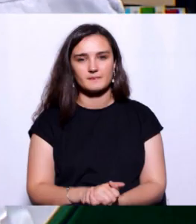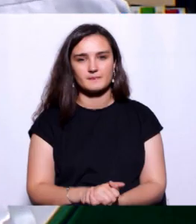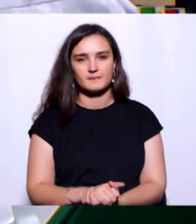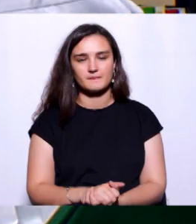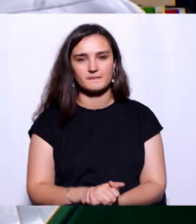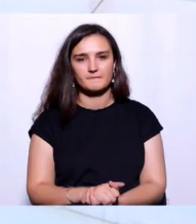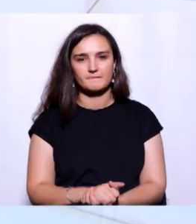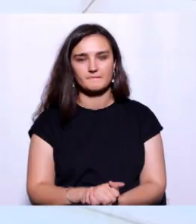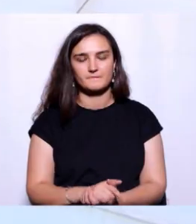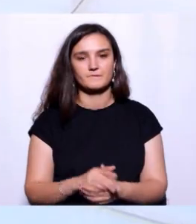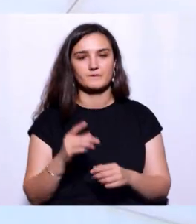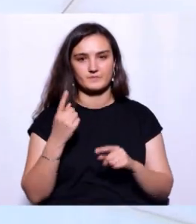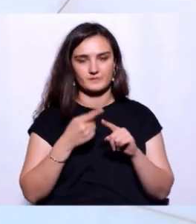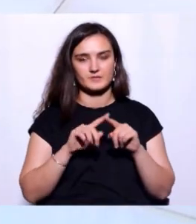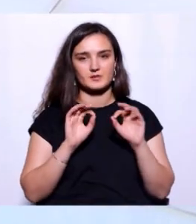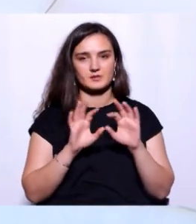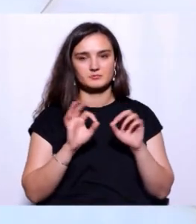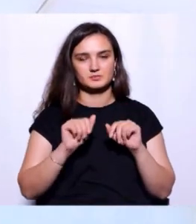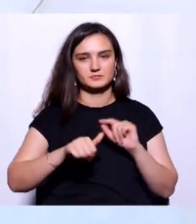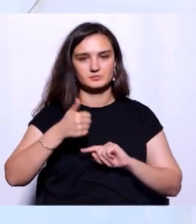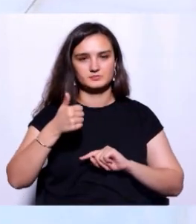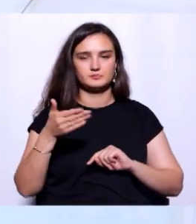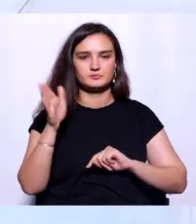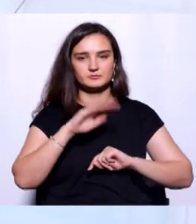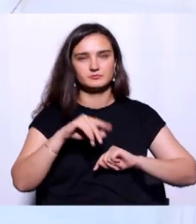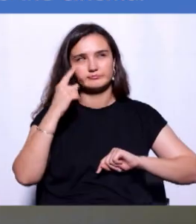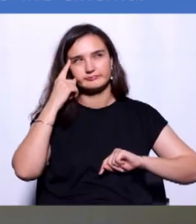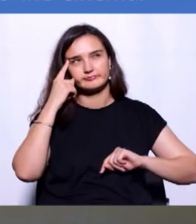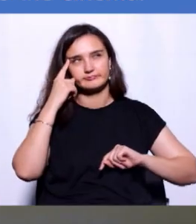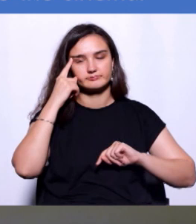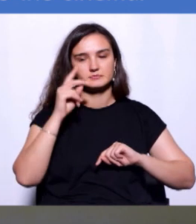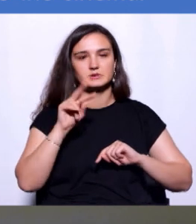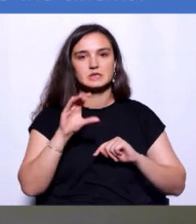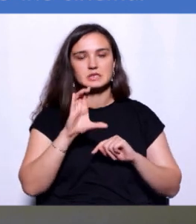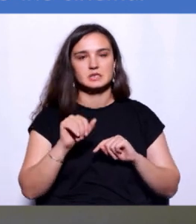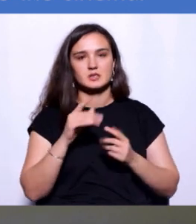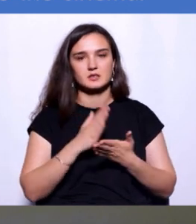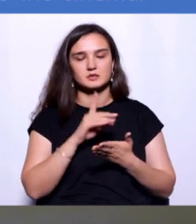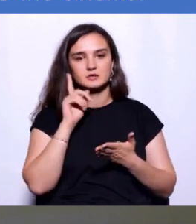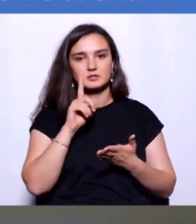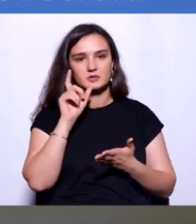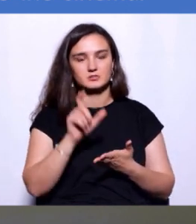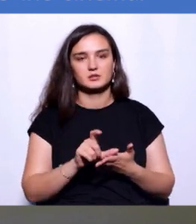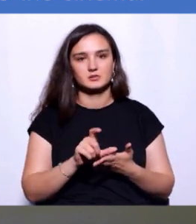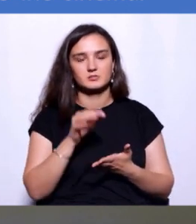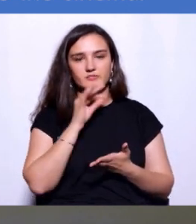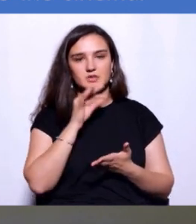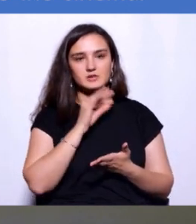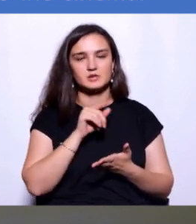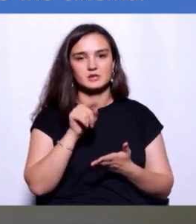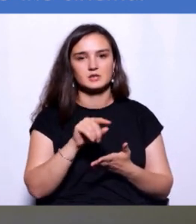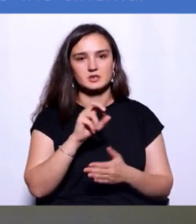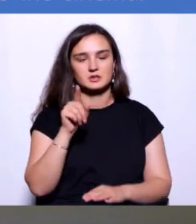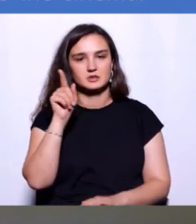which is the right pronoun? Okay, let me think. Lisa is younger than he